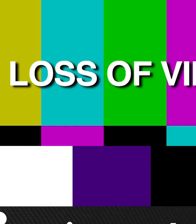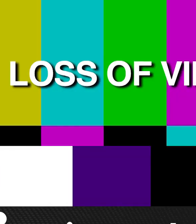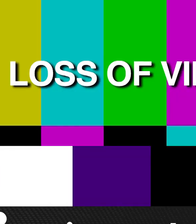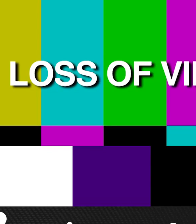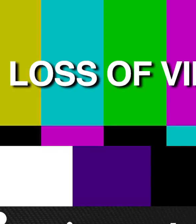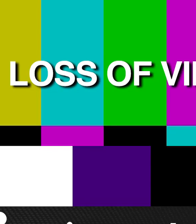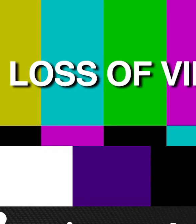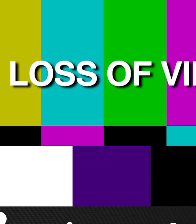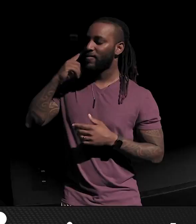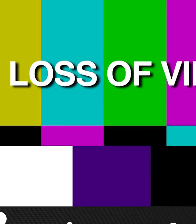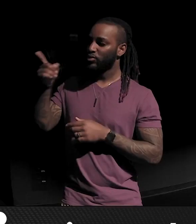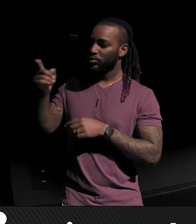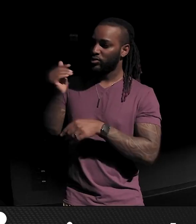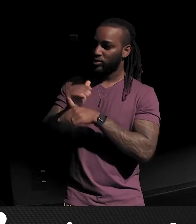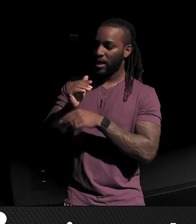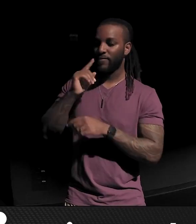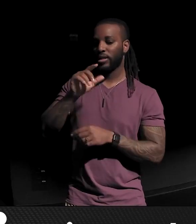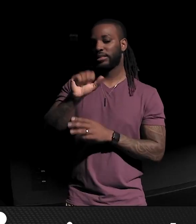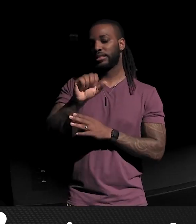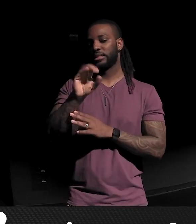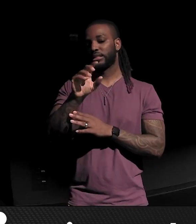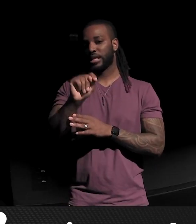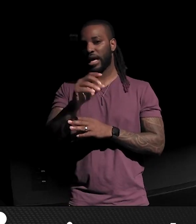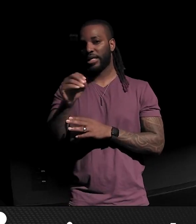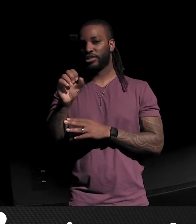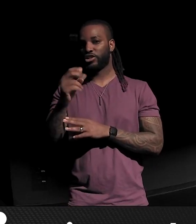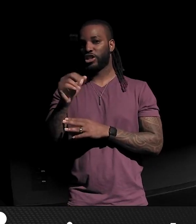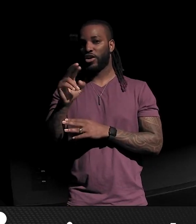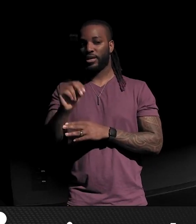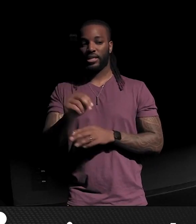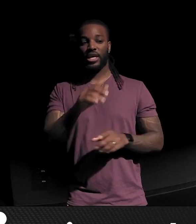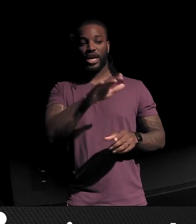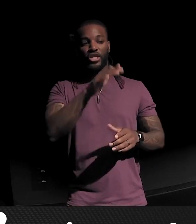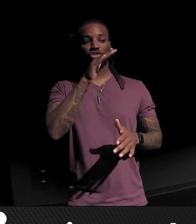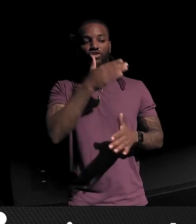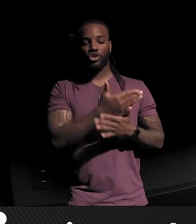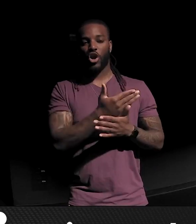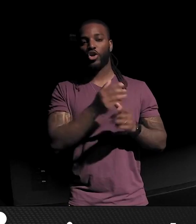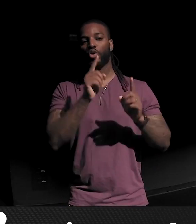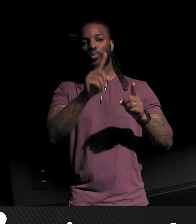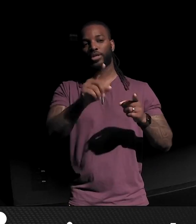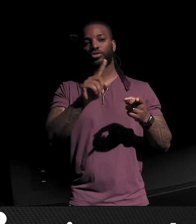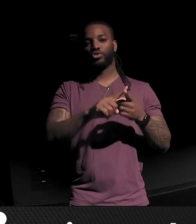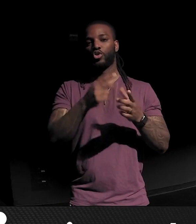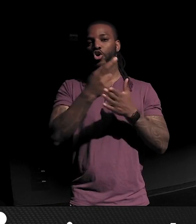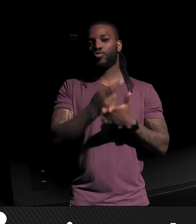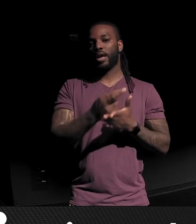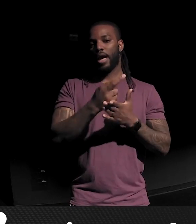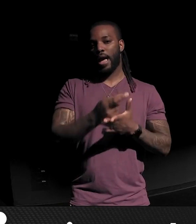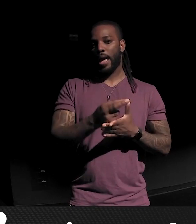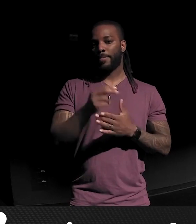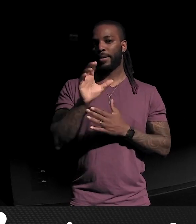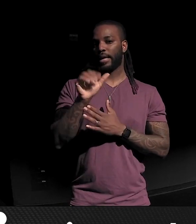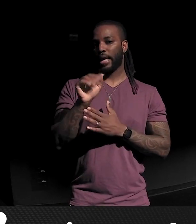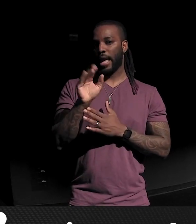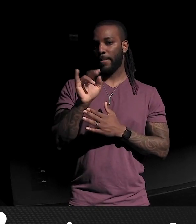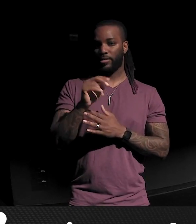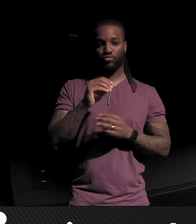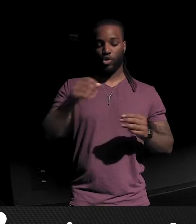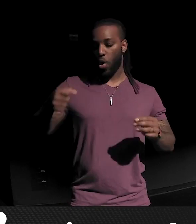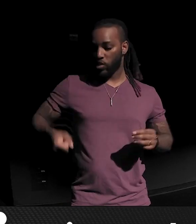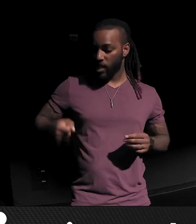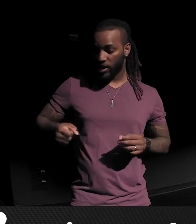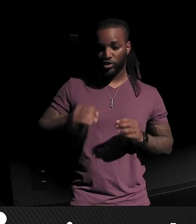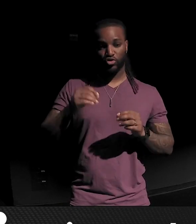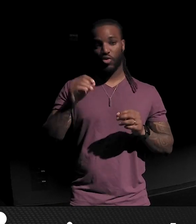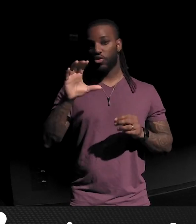Scott and Sharon. His daughter, Stephanie, checked into a cabin at a KOA. She had no luggage, no car, no